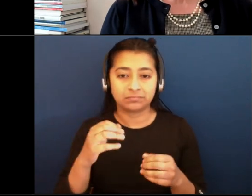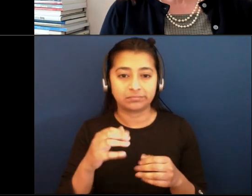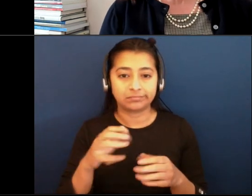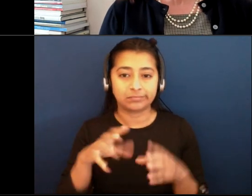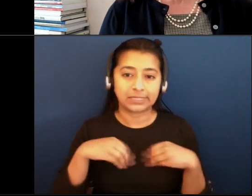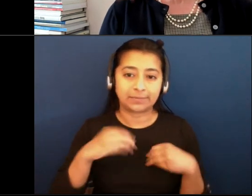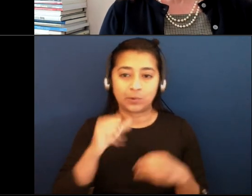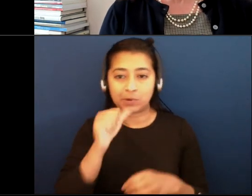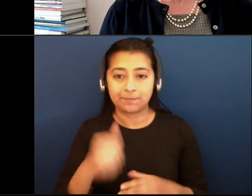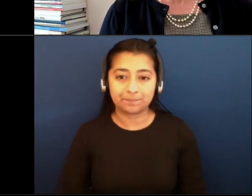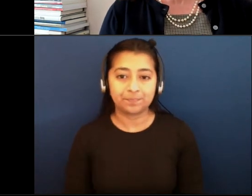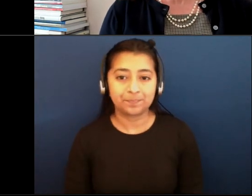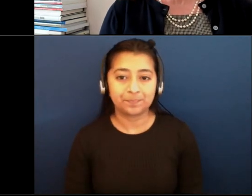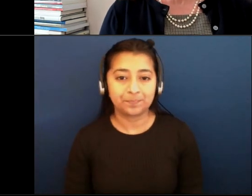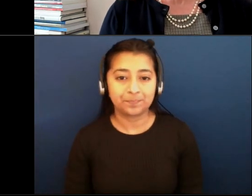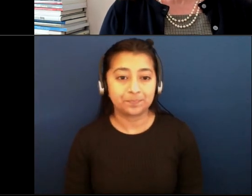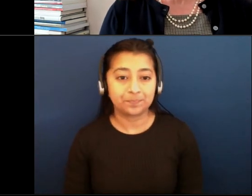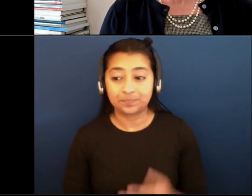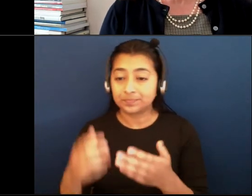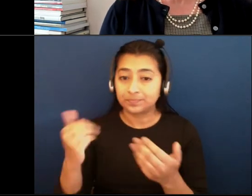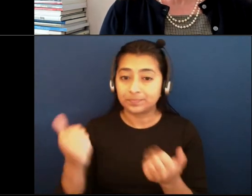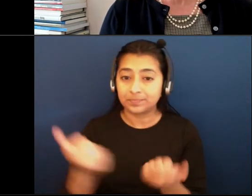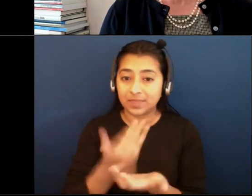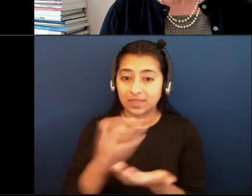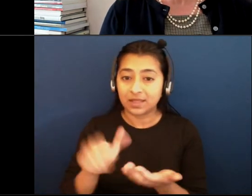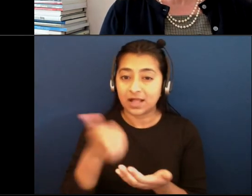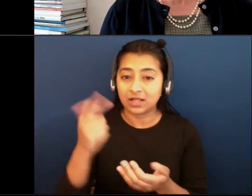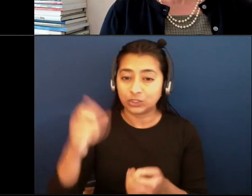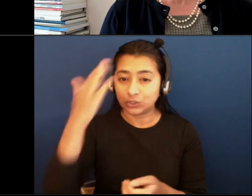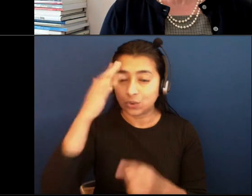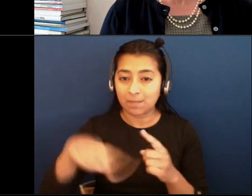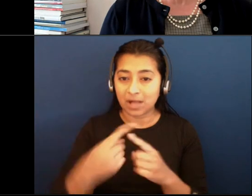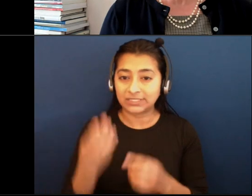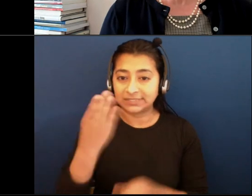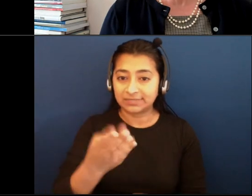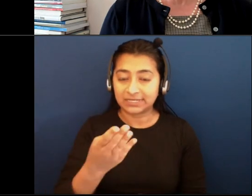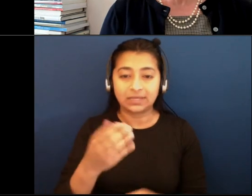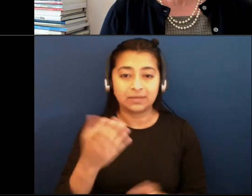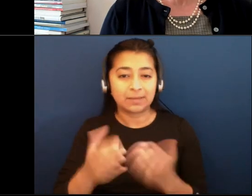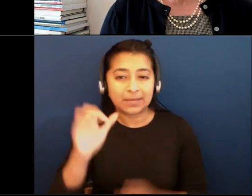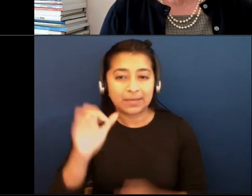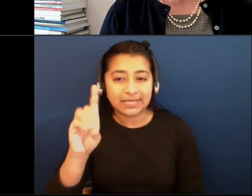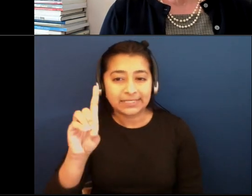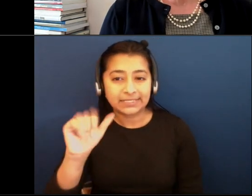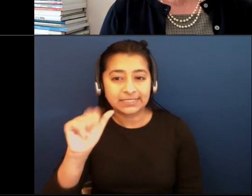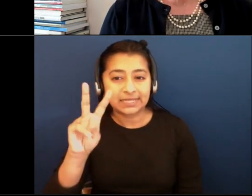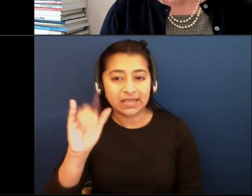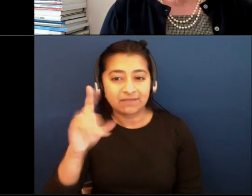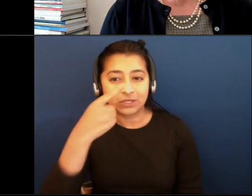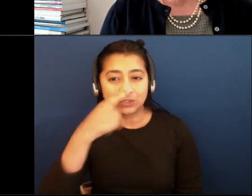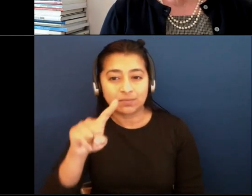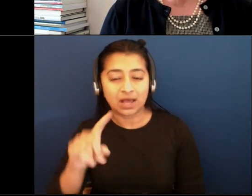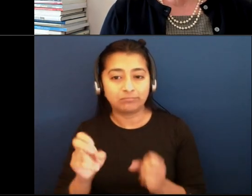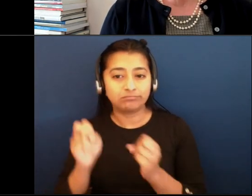Are there any other things people should know about submitting to language? Maybe David can also put the link to the portal.